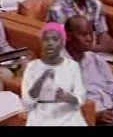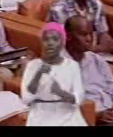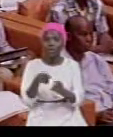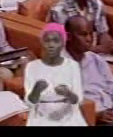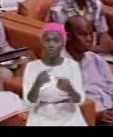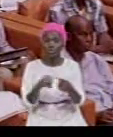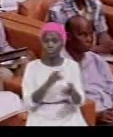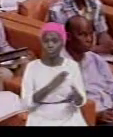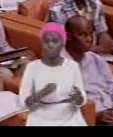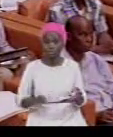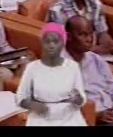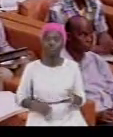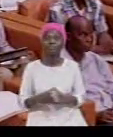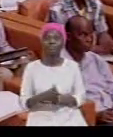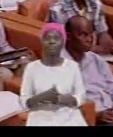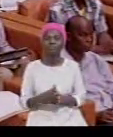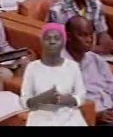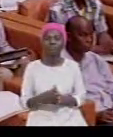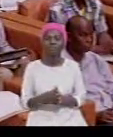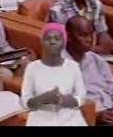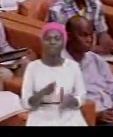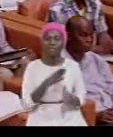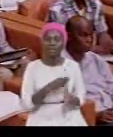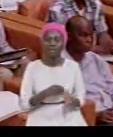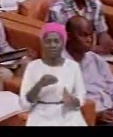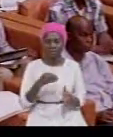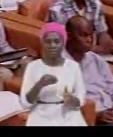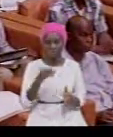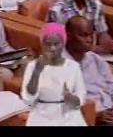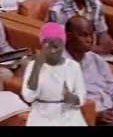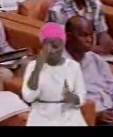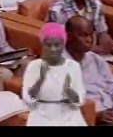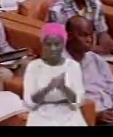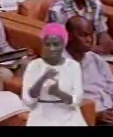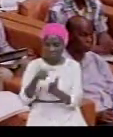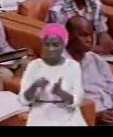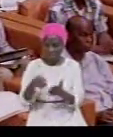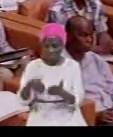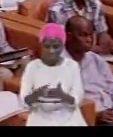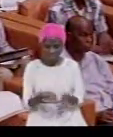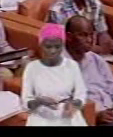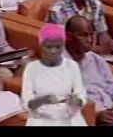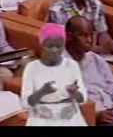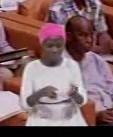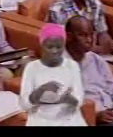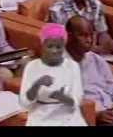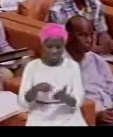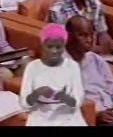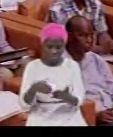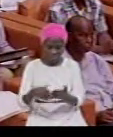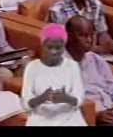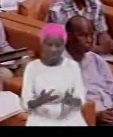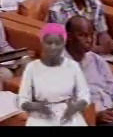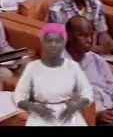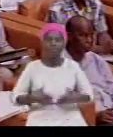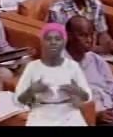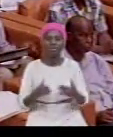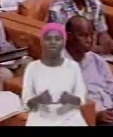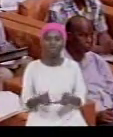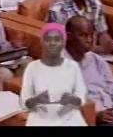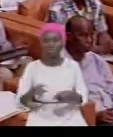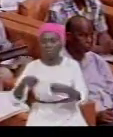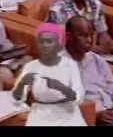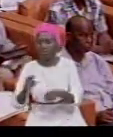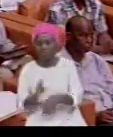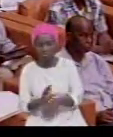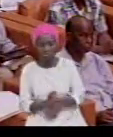not understand this new way and this new life. And this new faith and this new way is beyond just going to church and